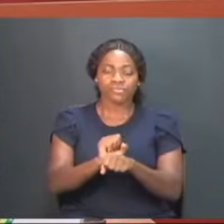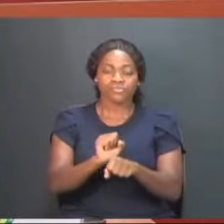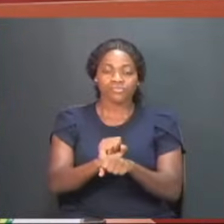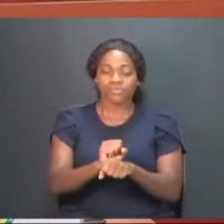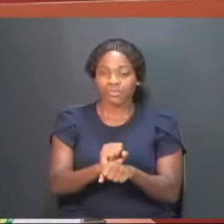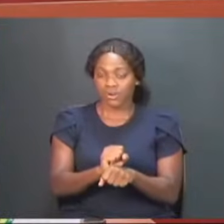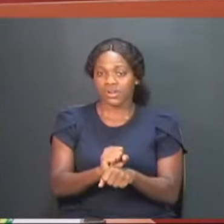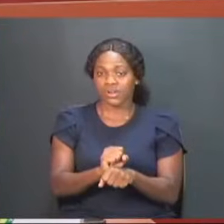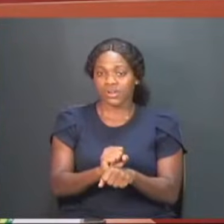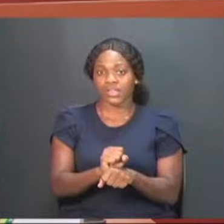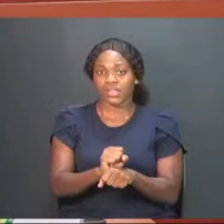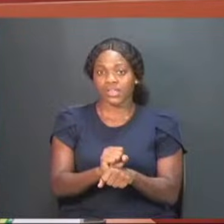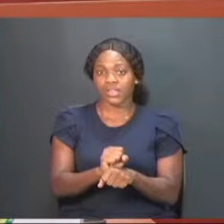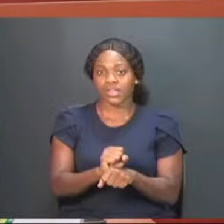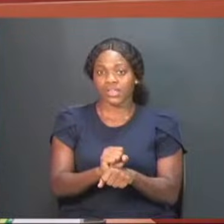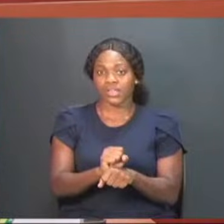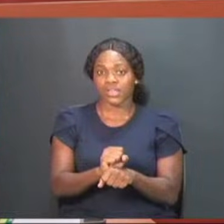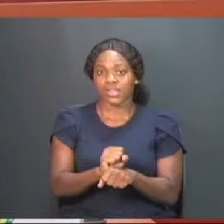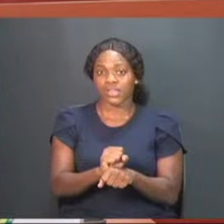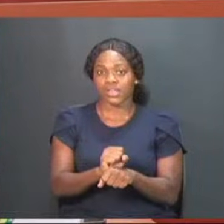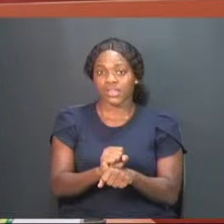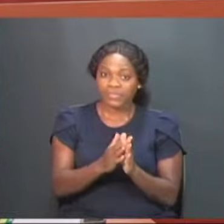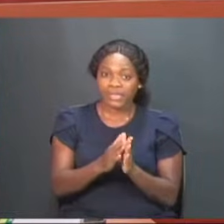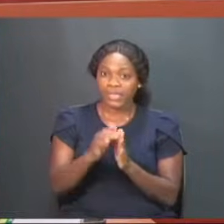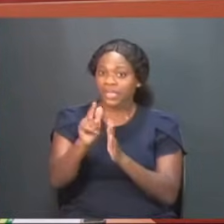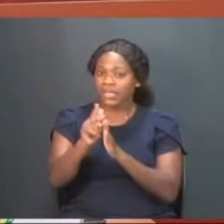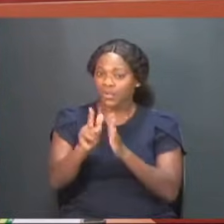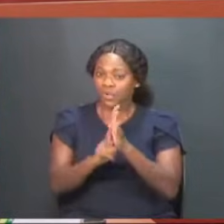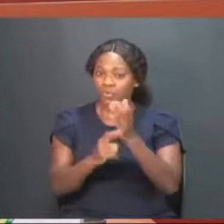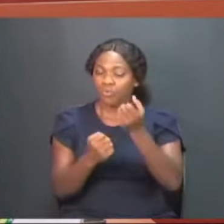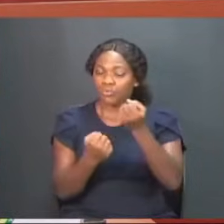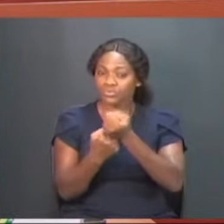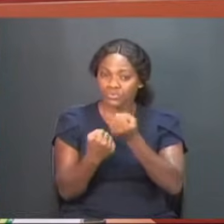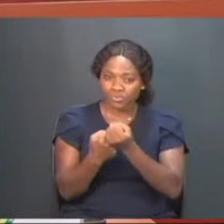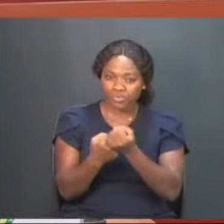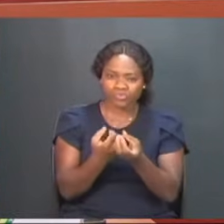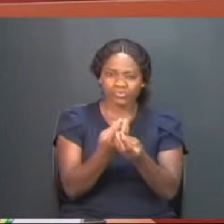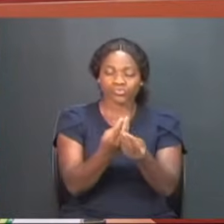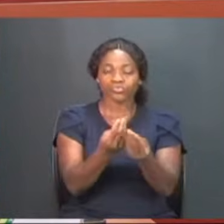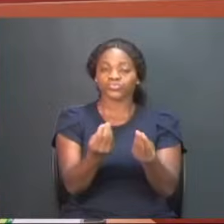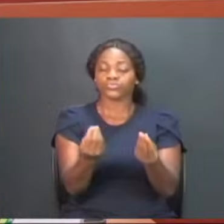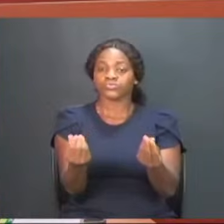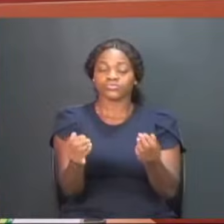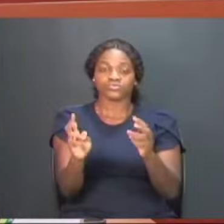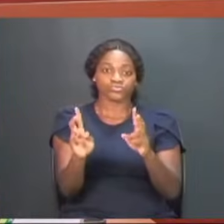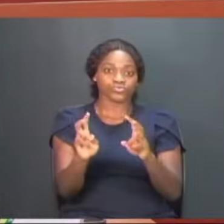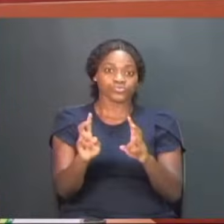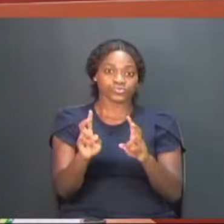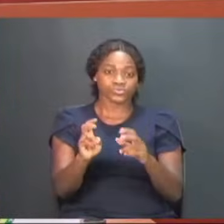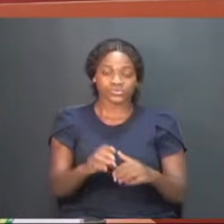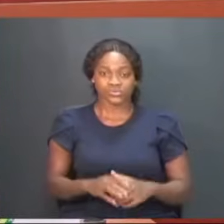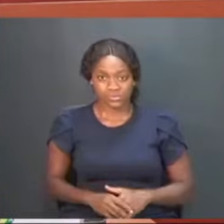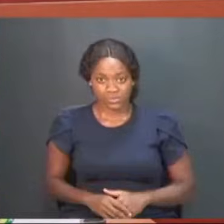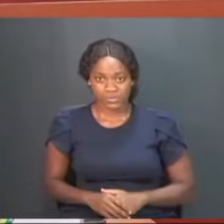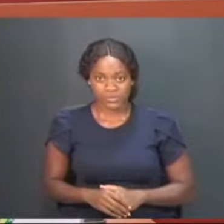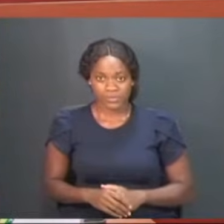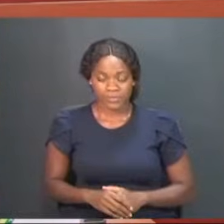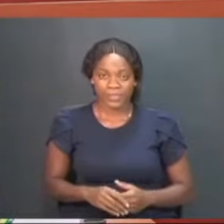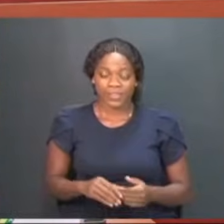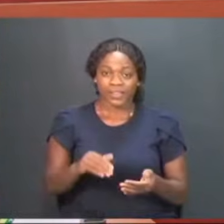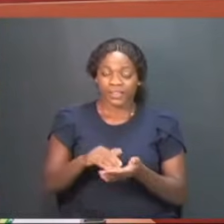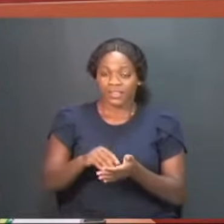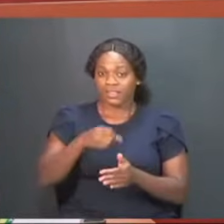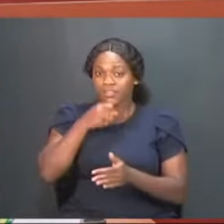prepared legally and functionally to be able to deal with the threats that this poses. But also to ensure